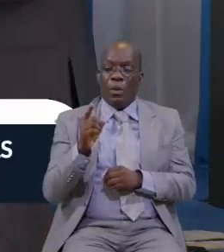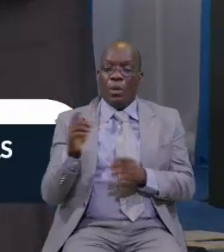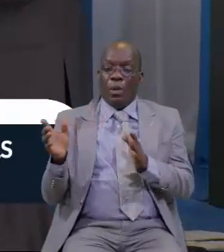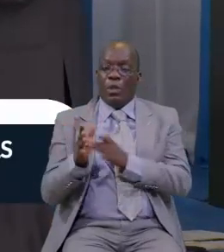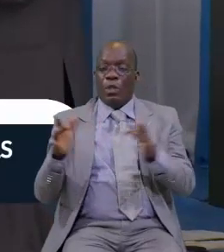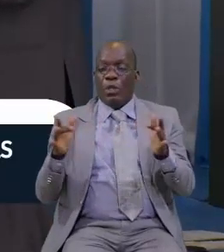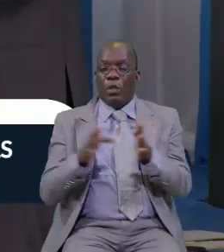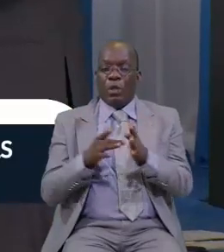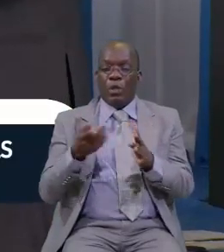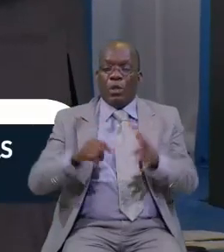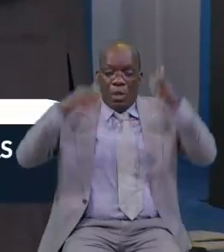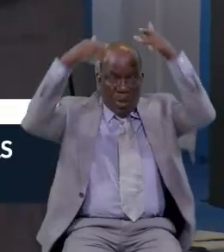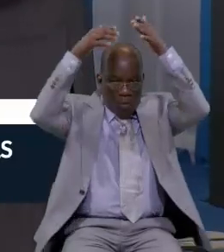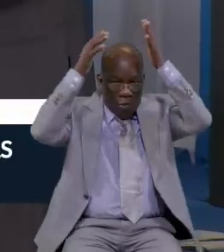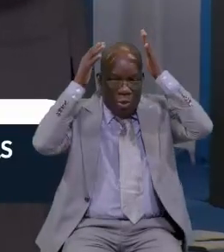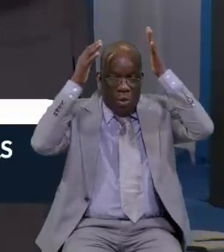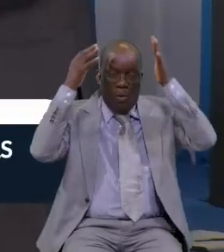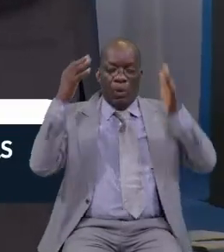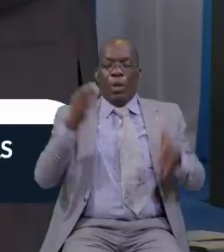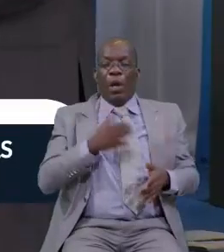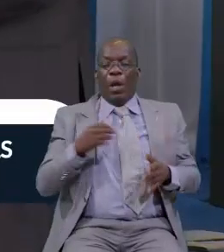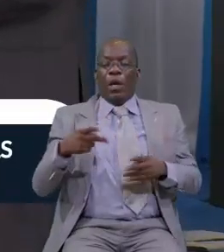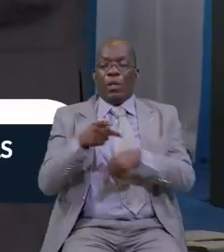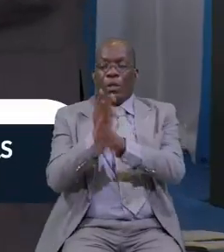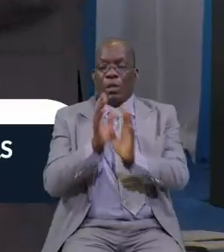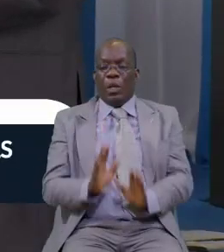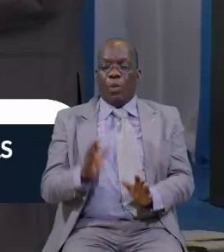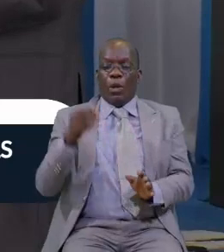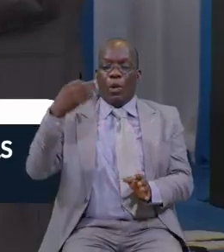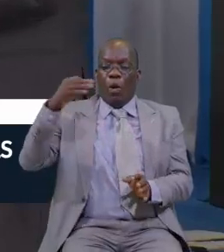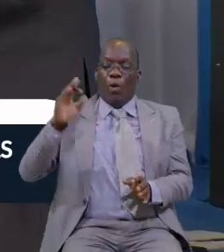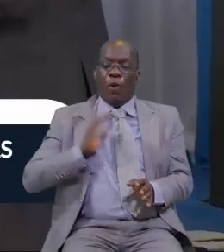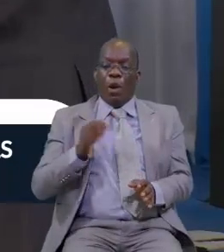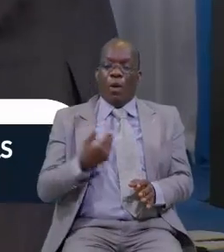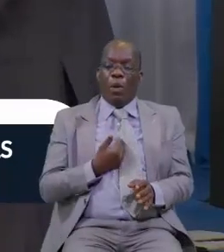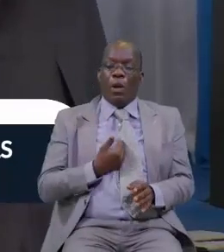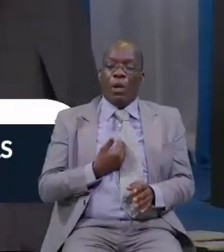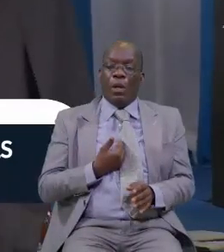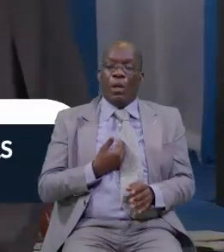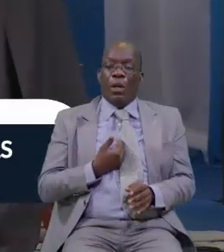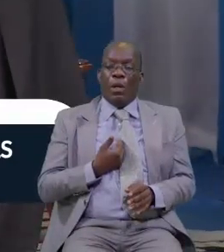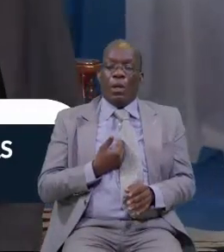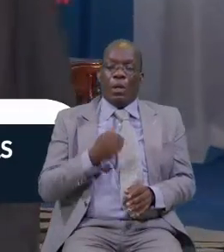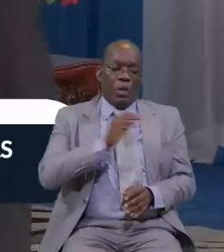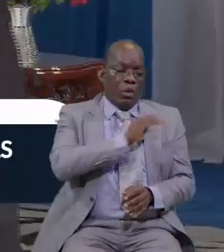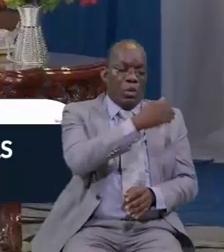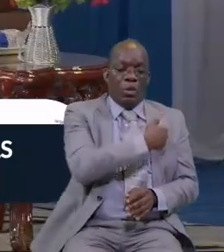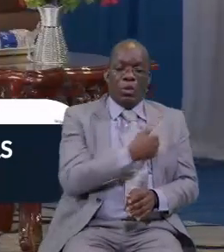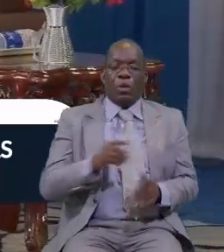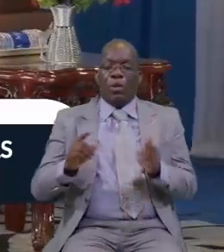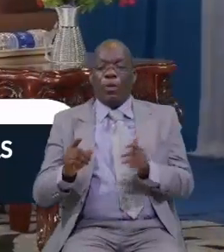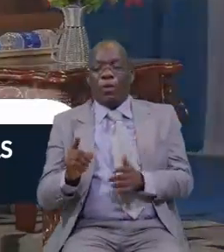the bishop and the shepherd of our souls. Look at 1 Peter chapter